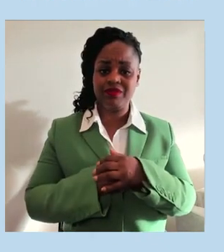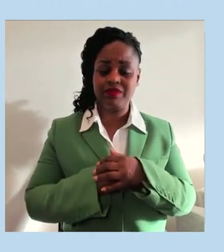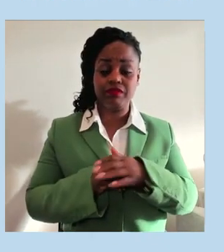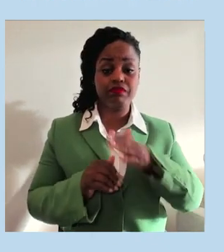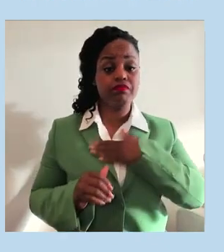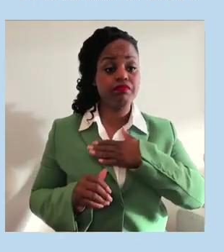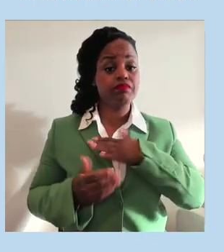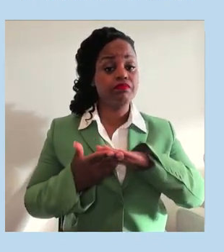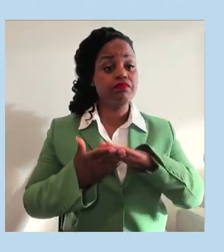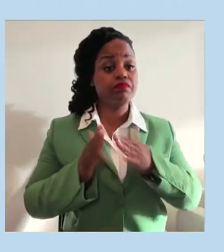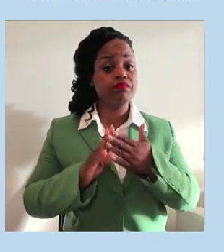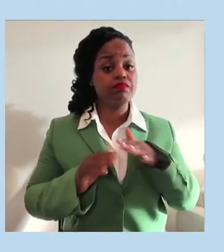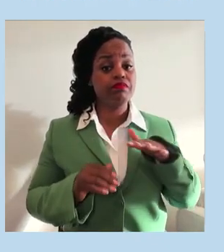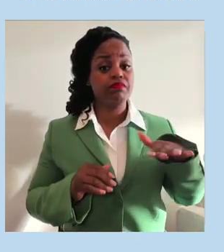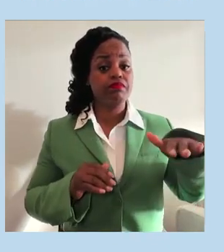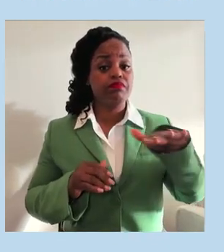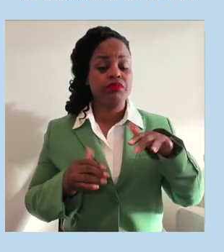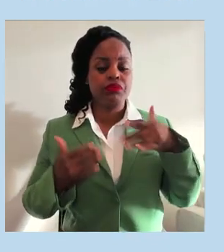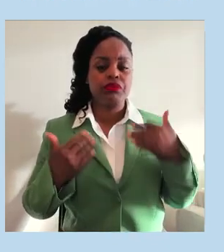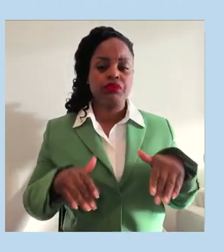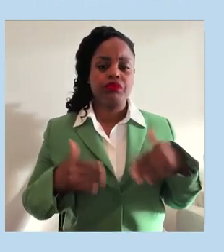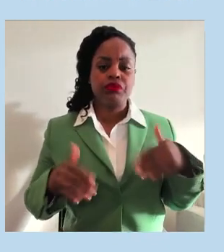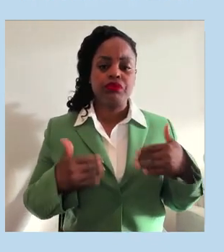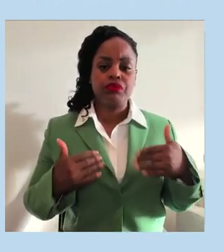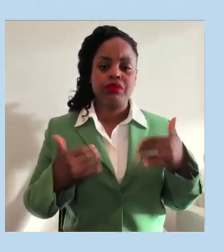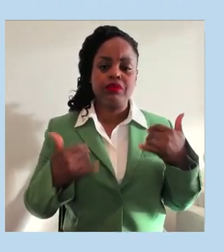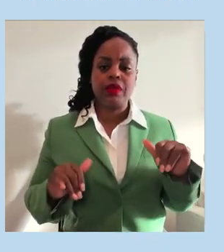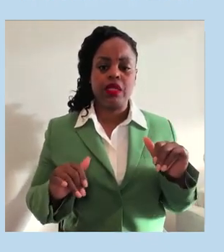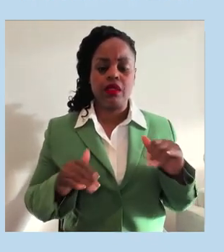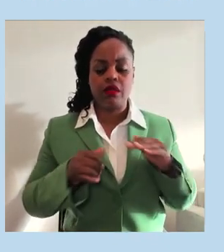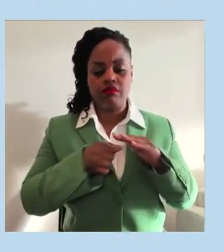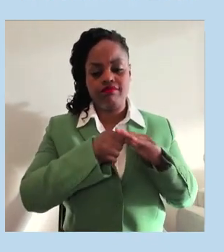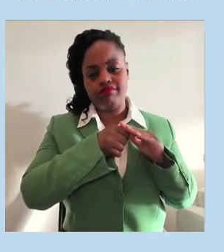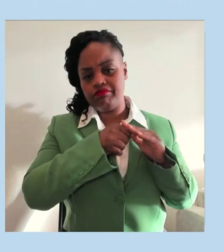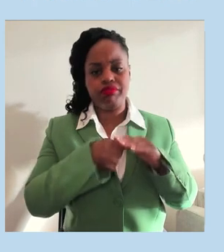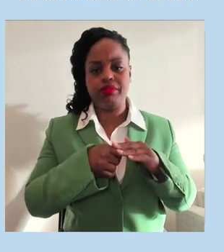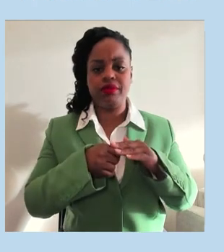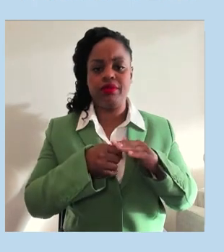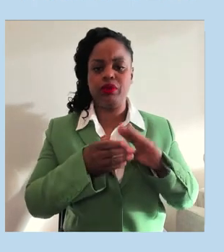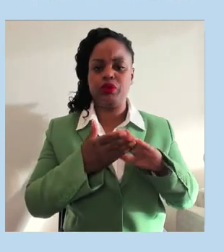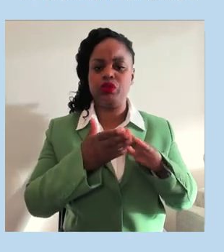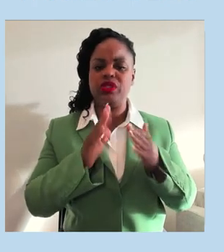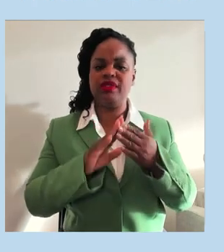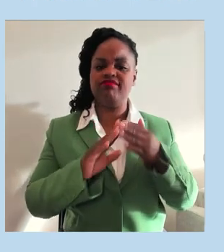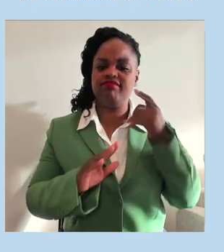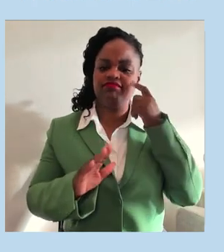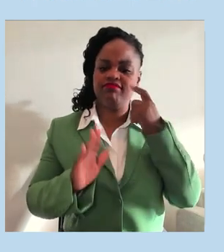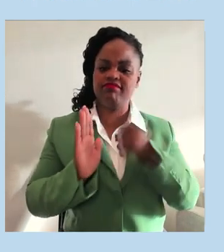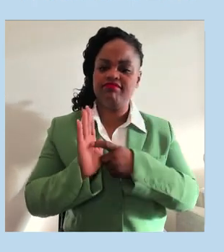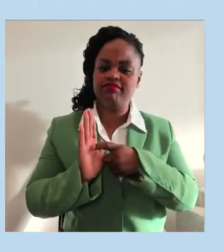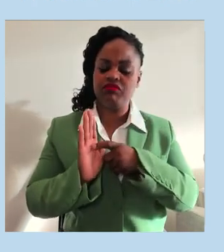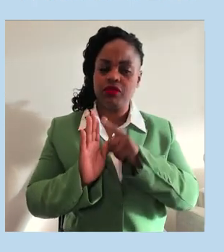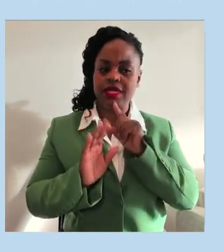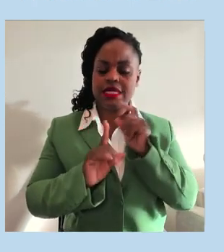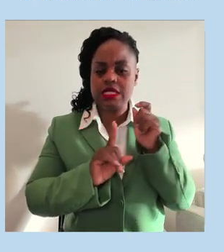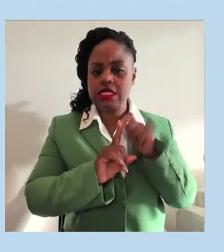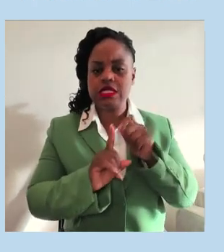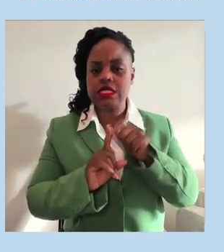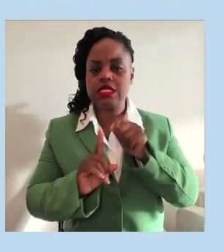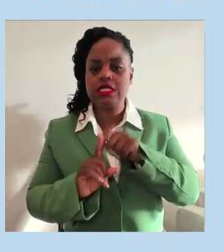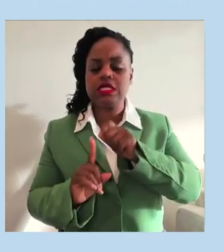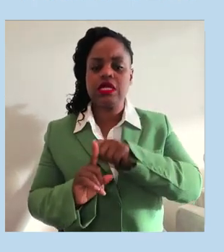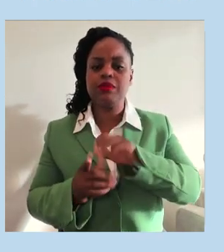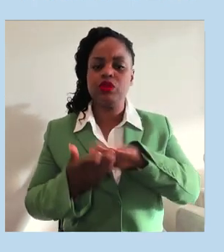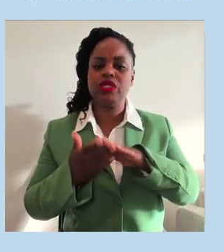persecuted community in the world, one of the most persecuted community in the world, these barriers were deeply